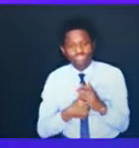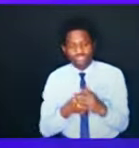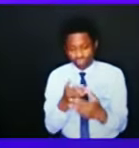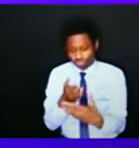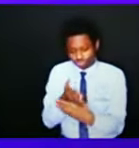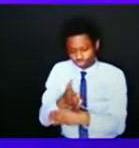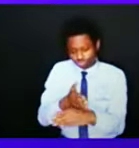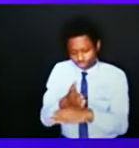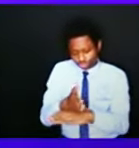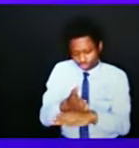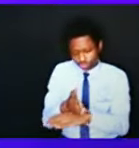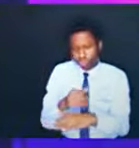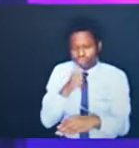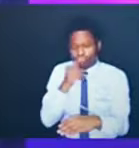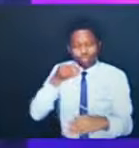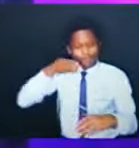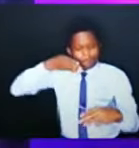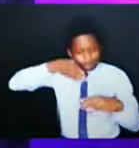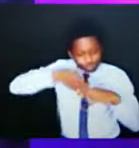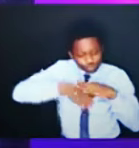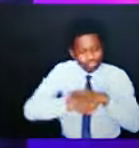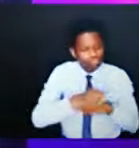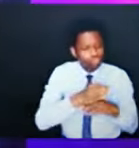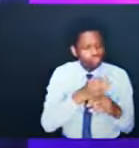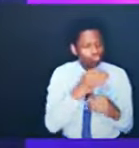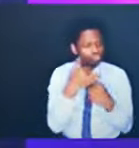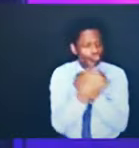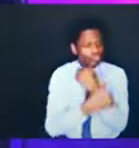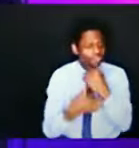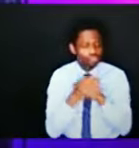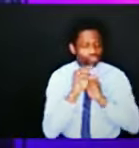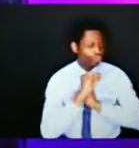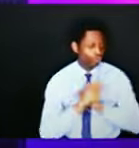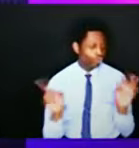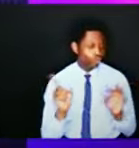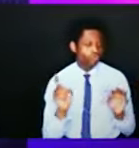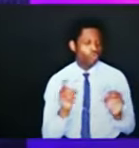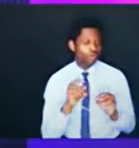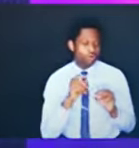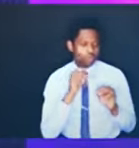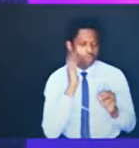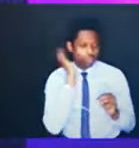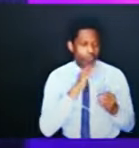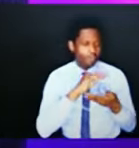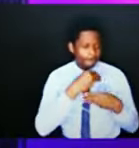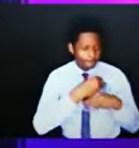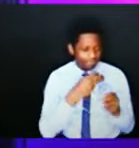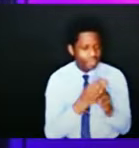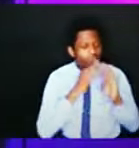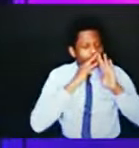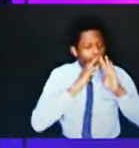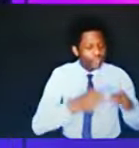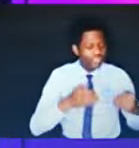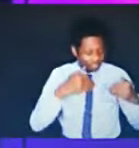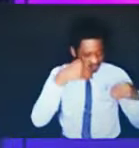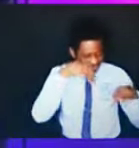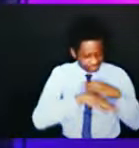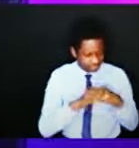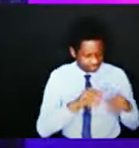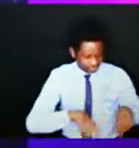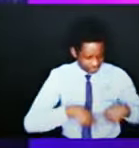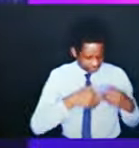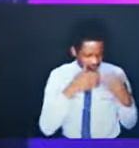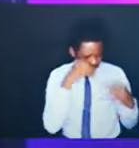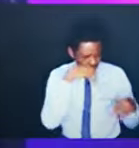your country. Na mema manwe abasaso no so na moda